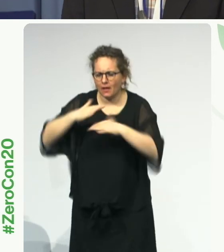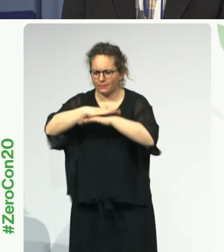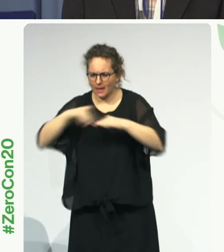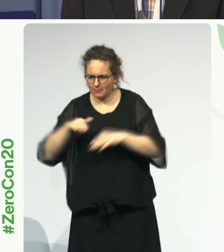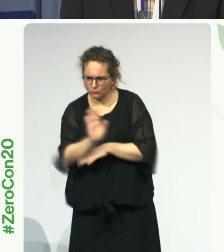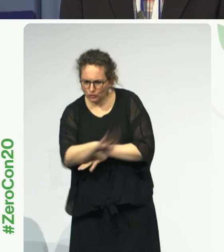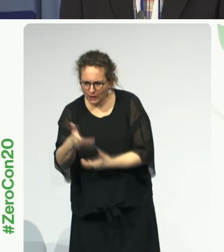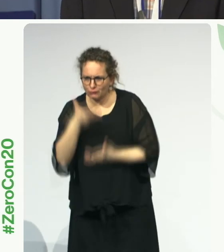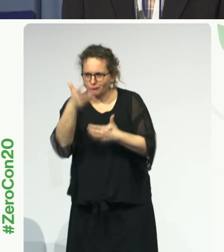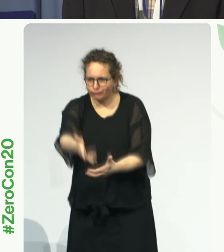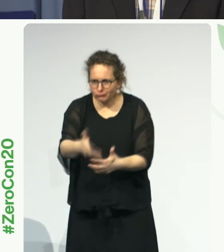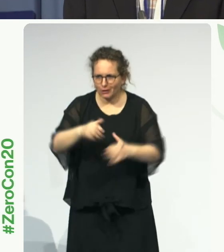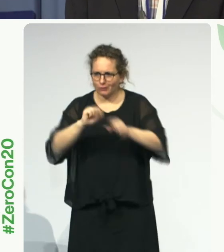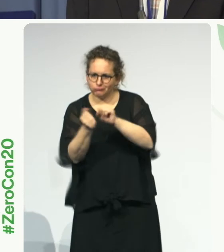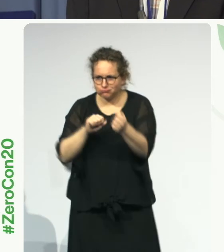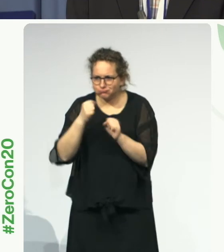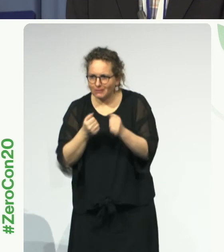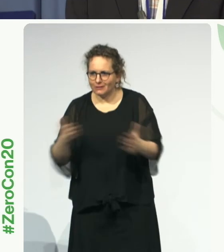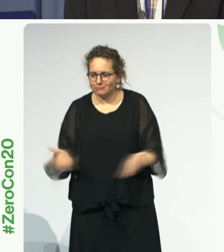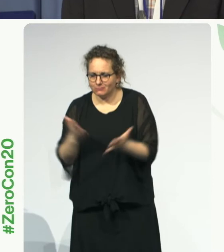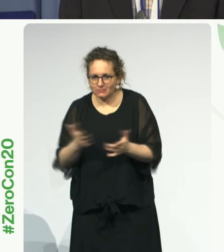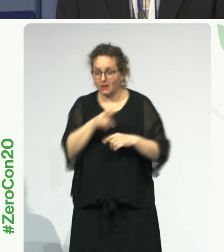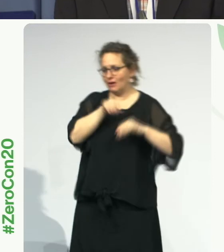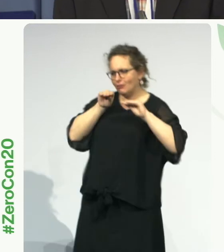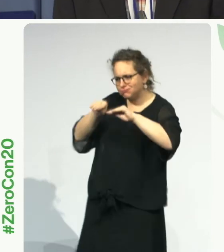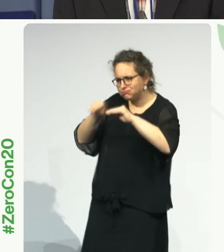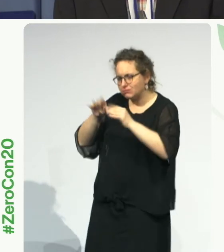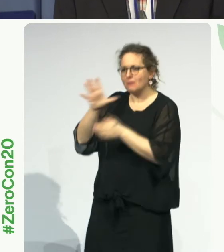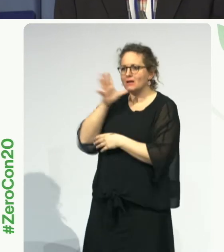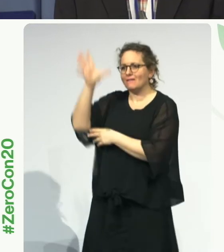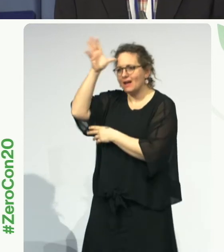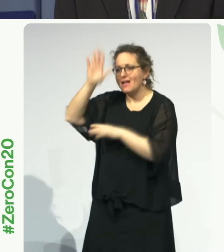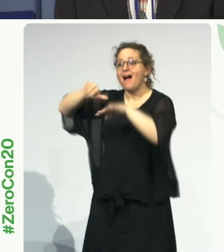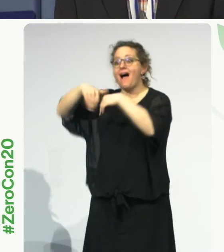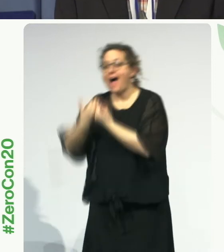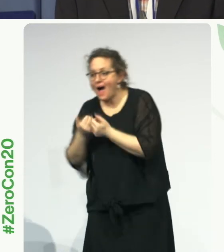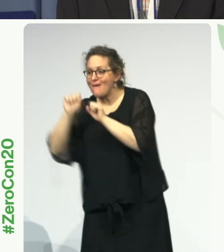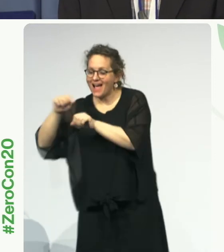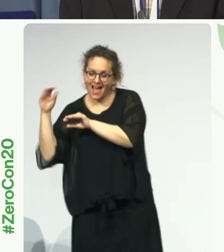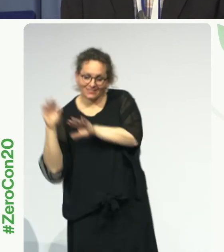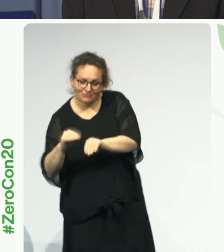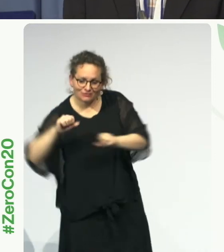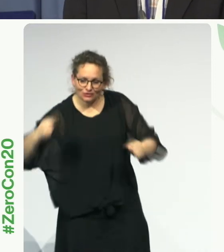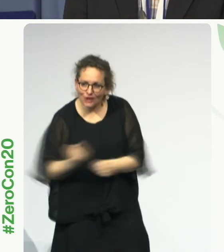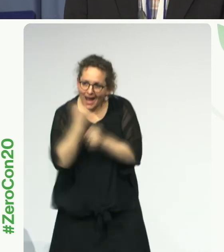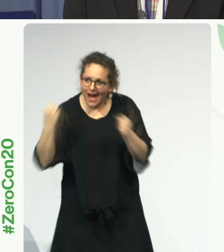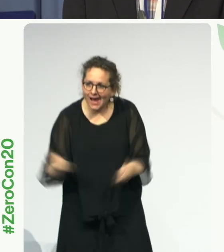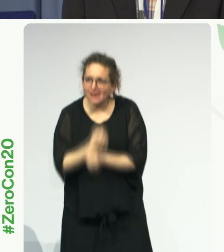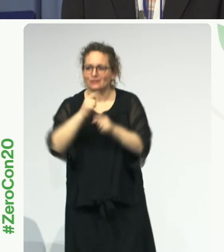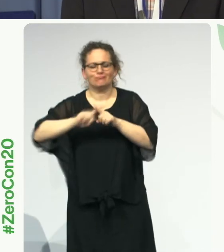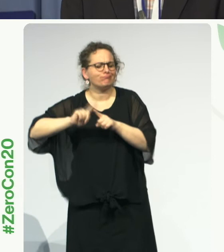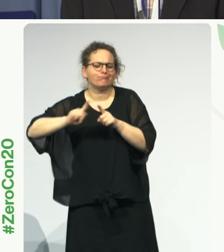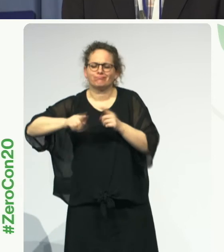They teach their parents different exercises and give courses about different topics related